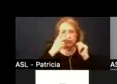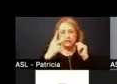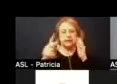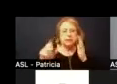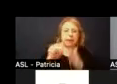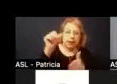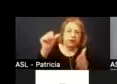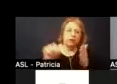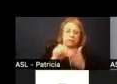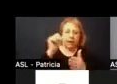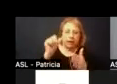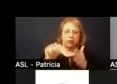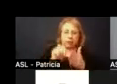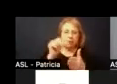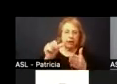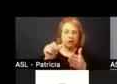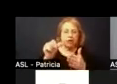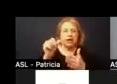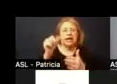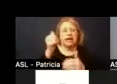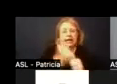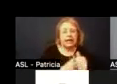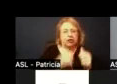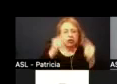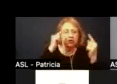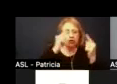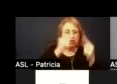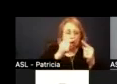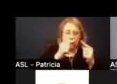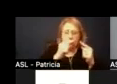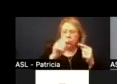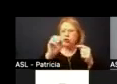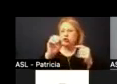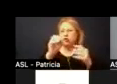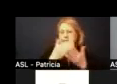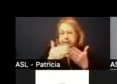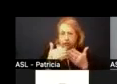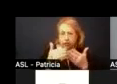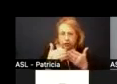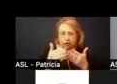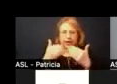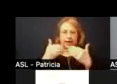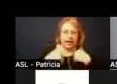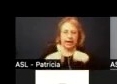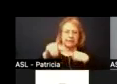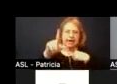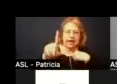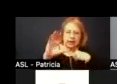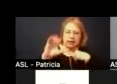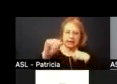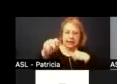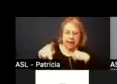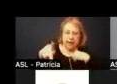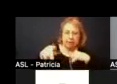page first of all each goal section actually starts with lcap metrics which i'm going to come back to uh toward at the end of